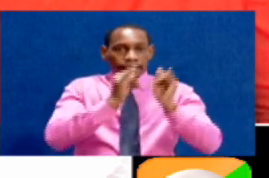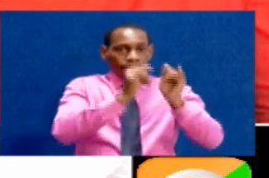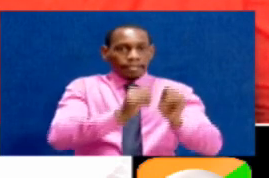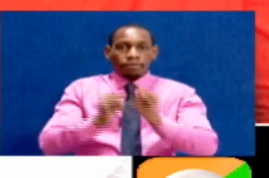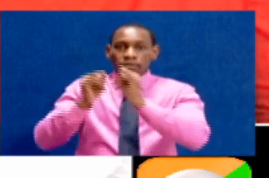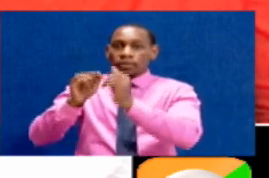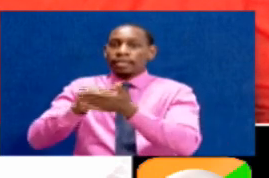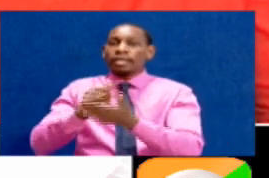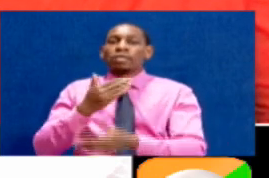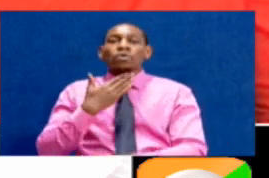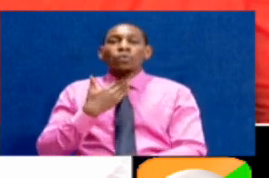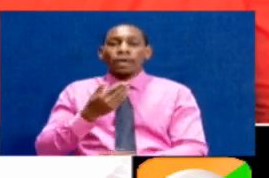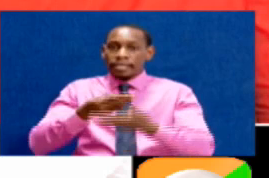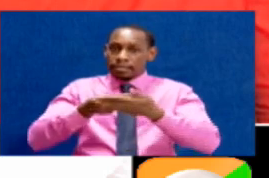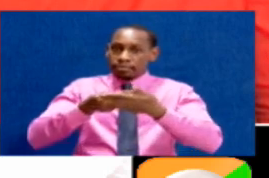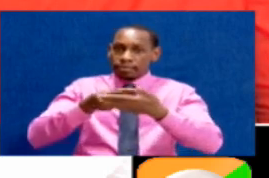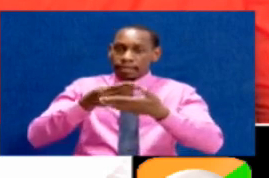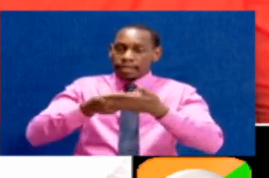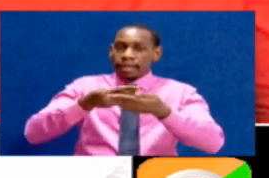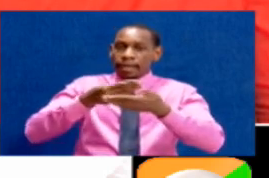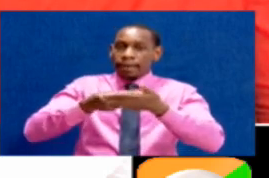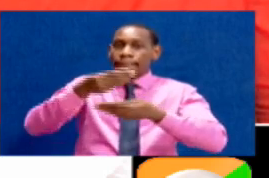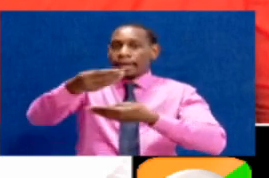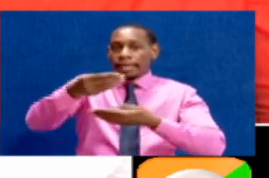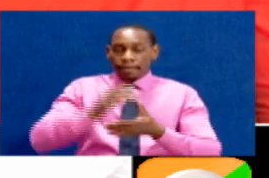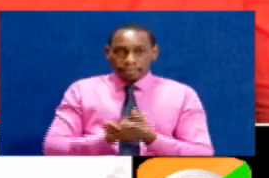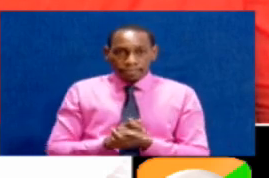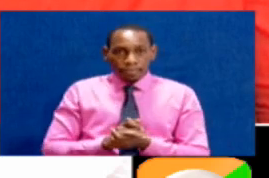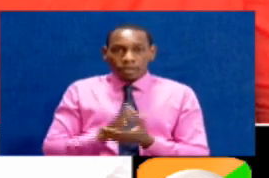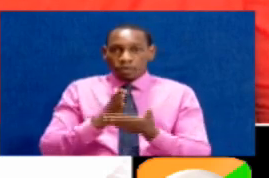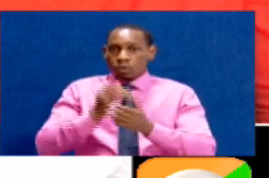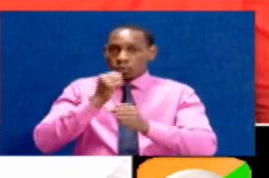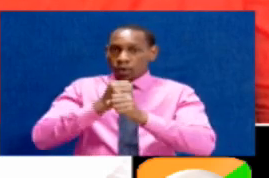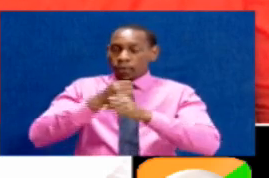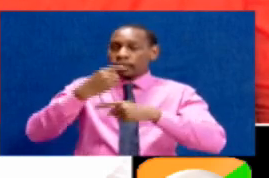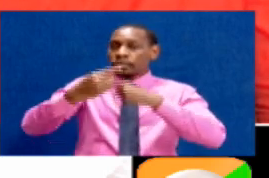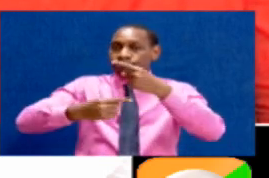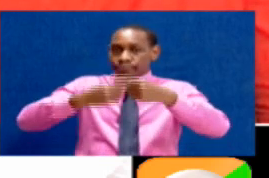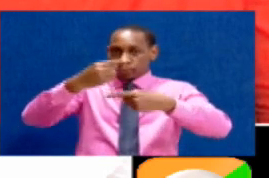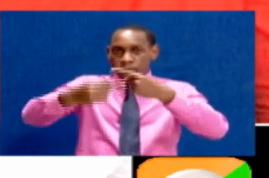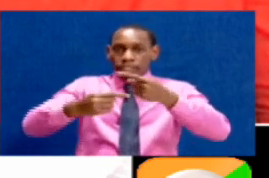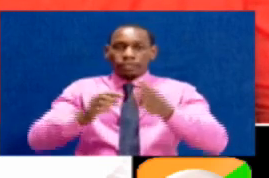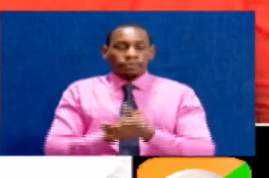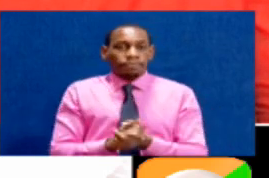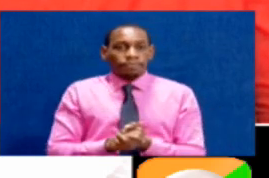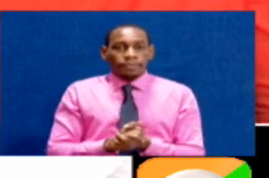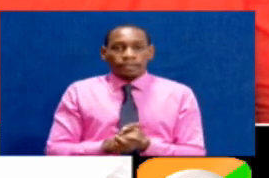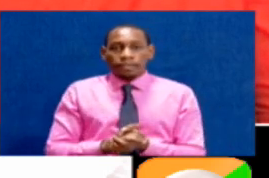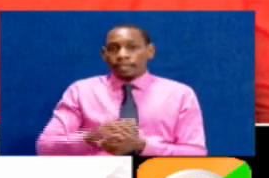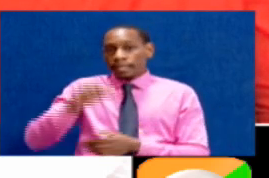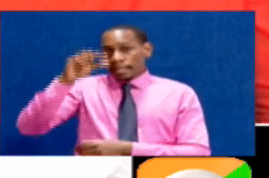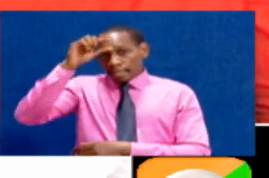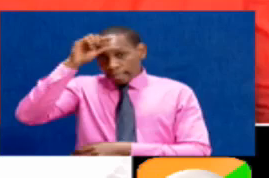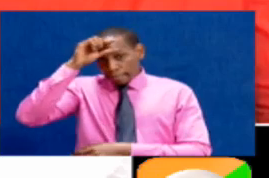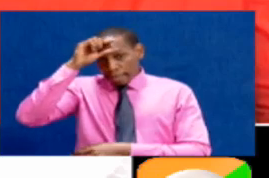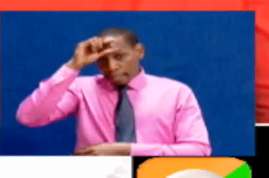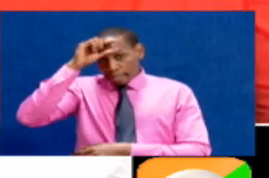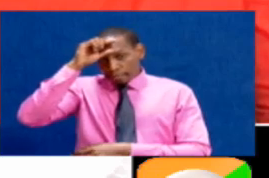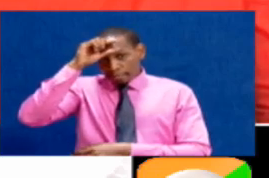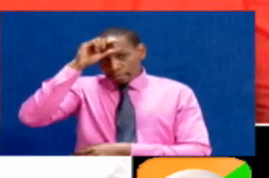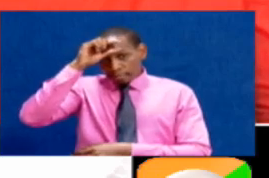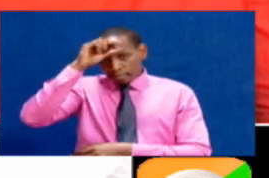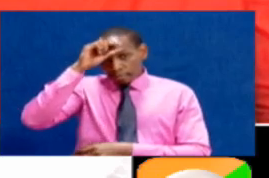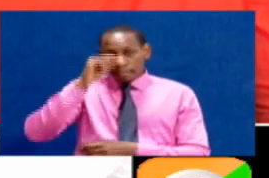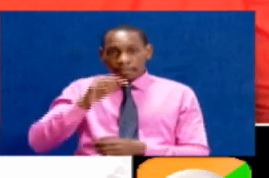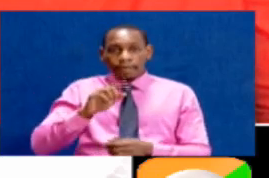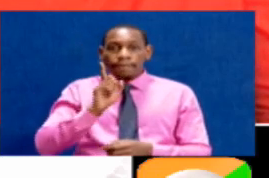individuals who wish to buy. So it's still work in progress. The government has